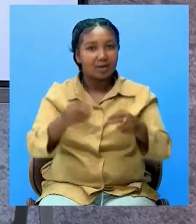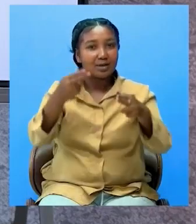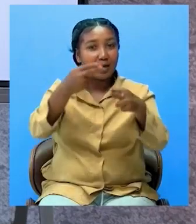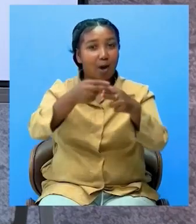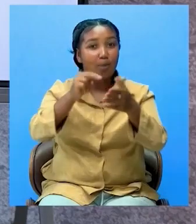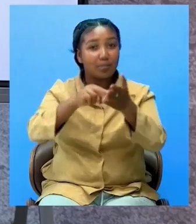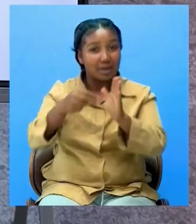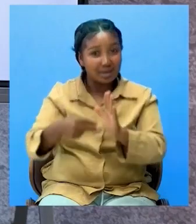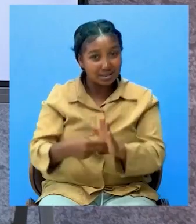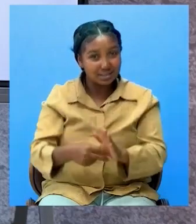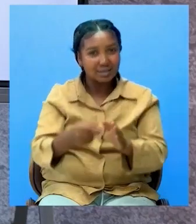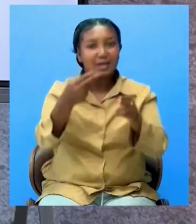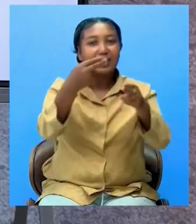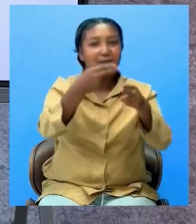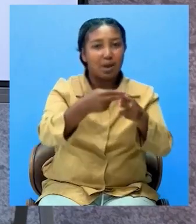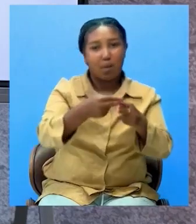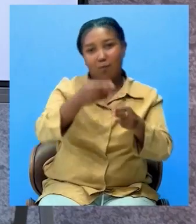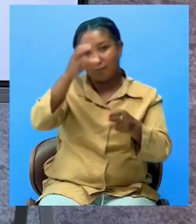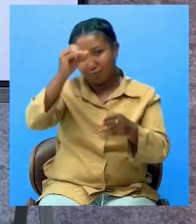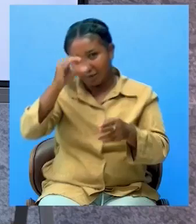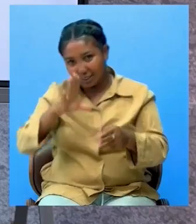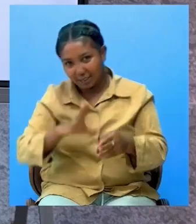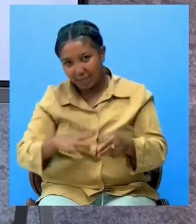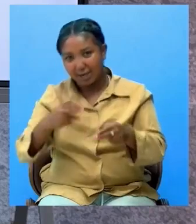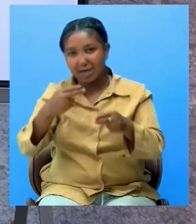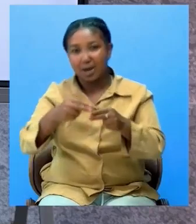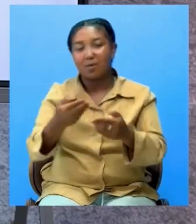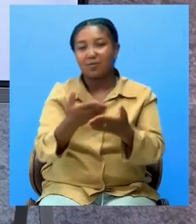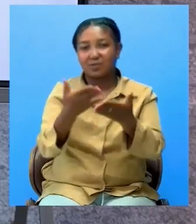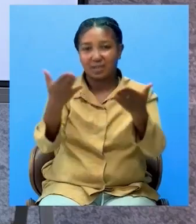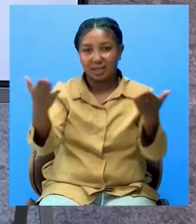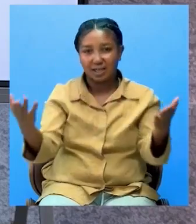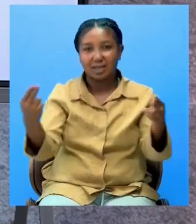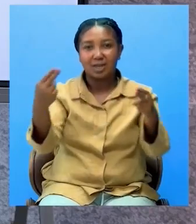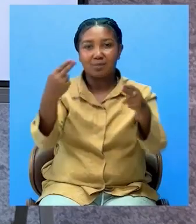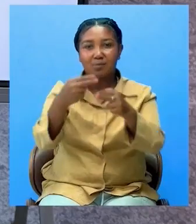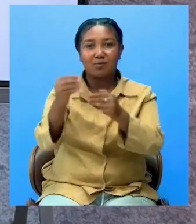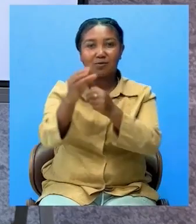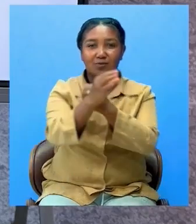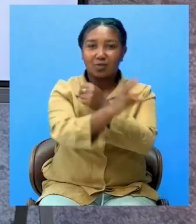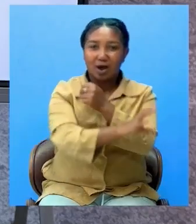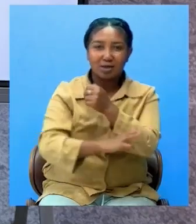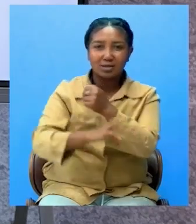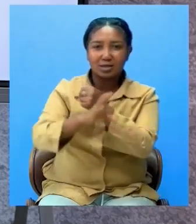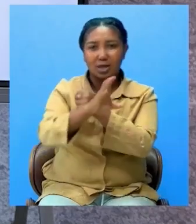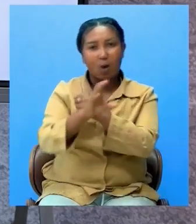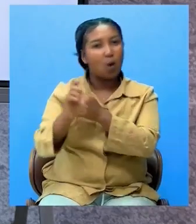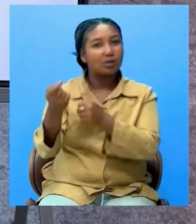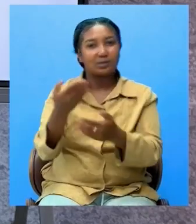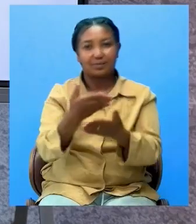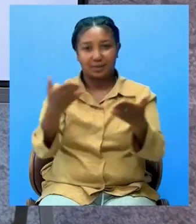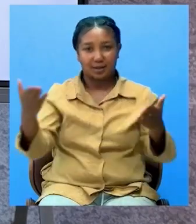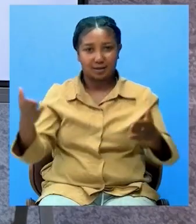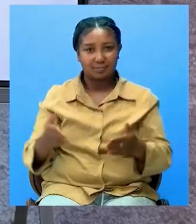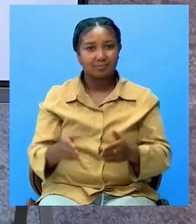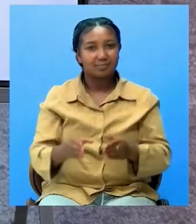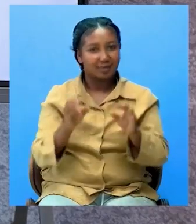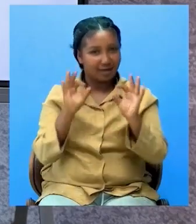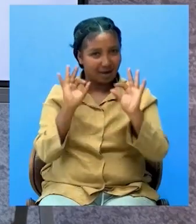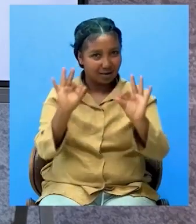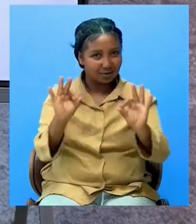Noun means the name of person, the name of thing, the name of country, or the name of something, yeah?